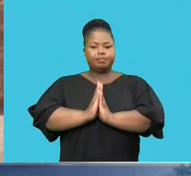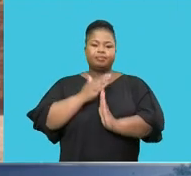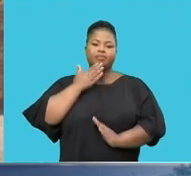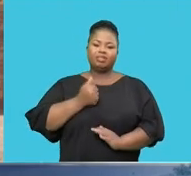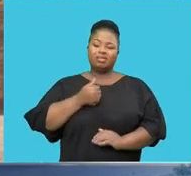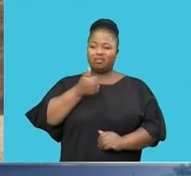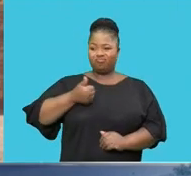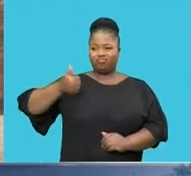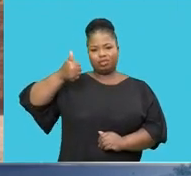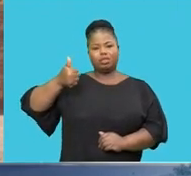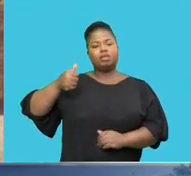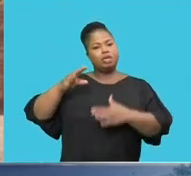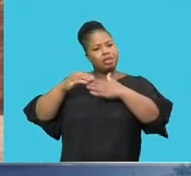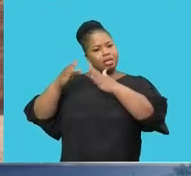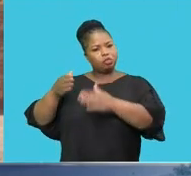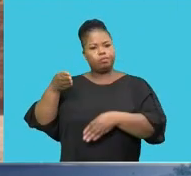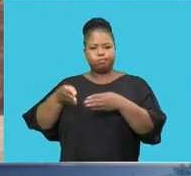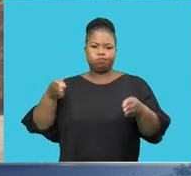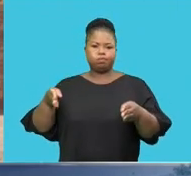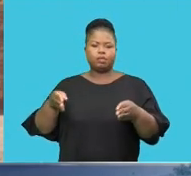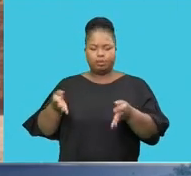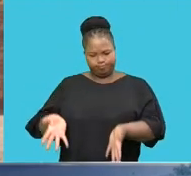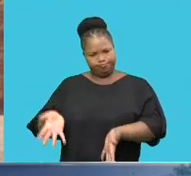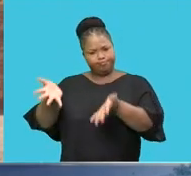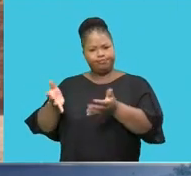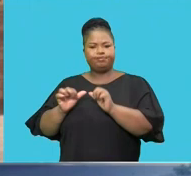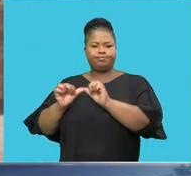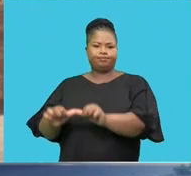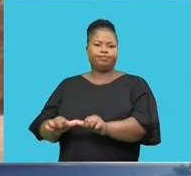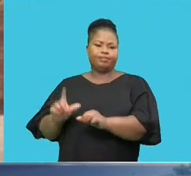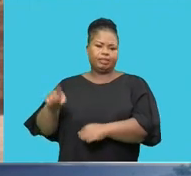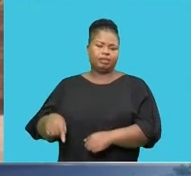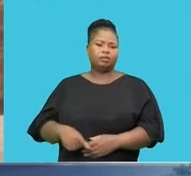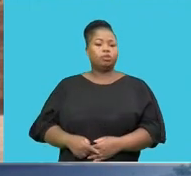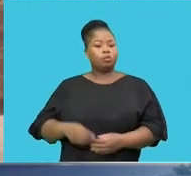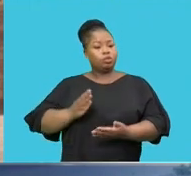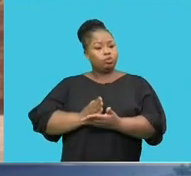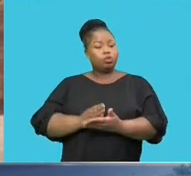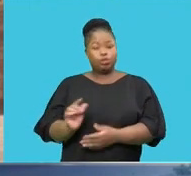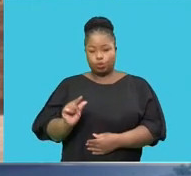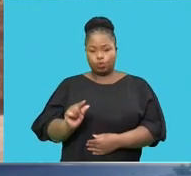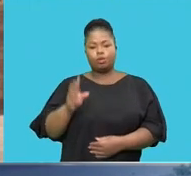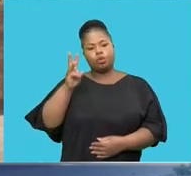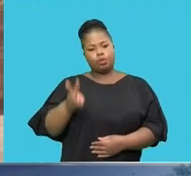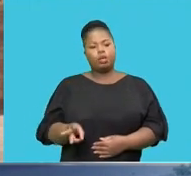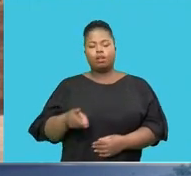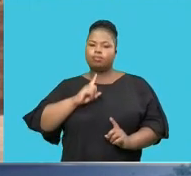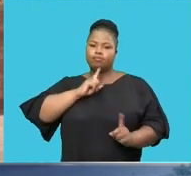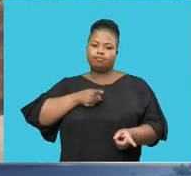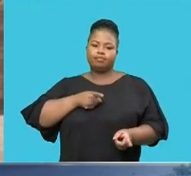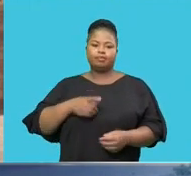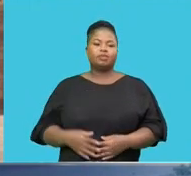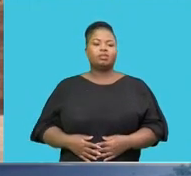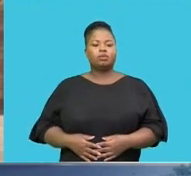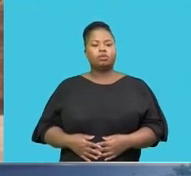leadership on the ground. Let the leaders lead this particular agenda, and we can assure you within reasonable time we are going to give you answers and we'll